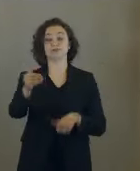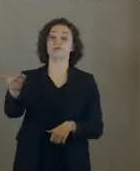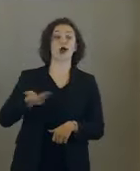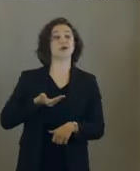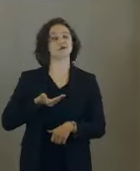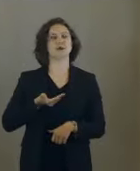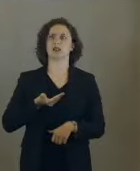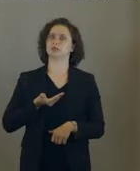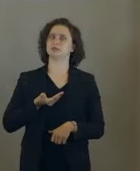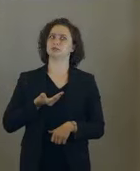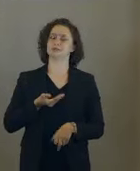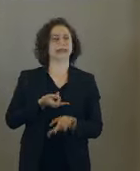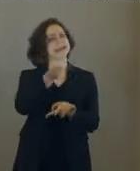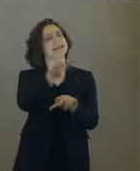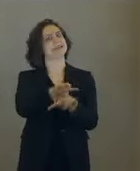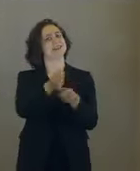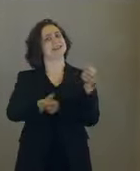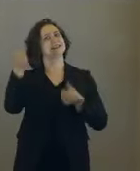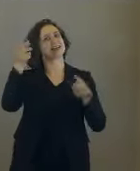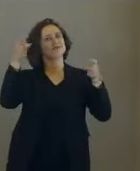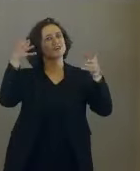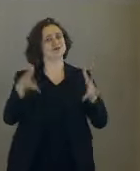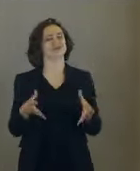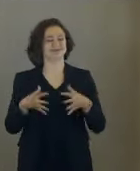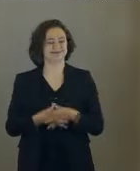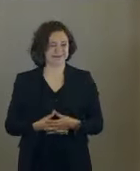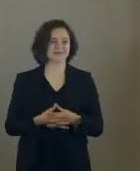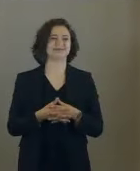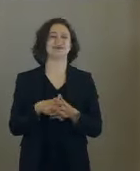I guess we're keeping the executive director. Higher.